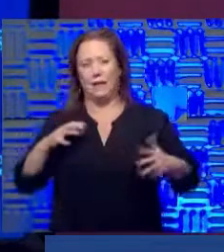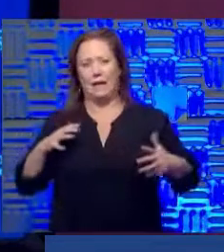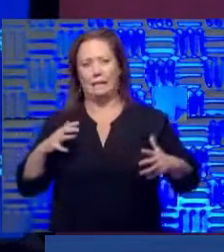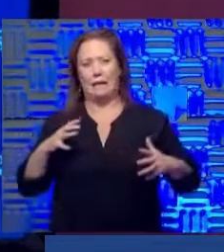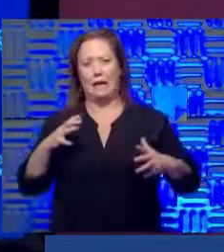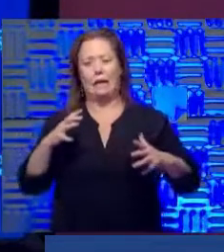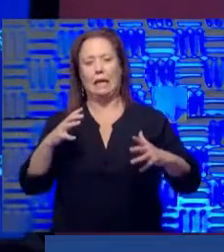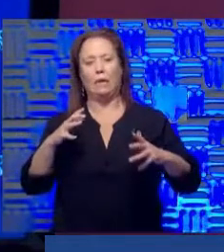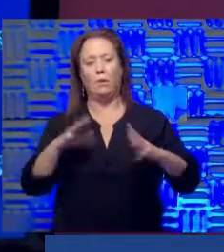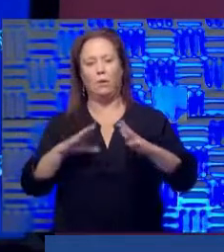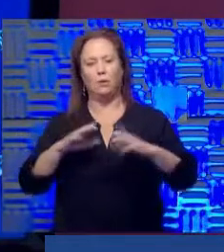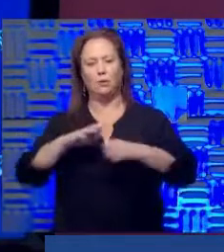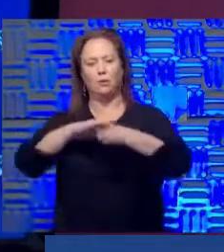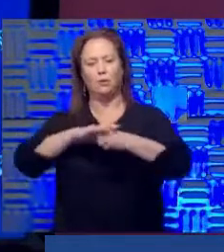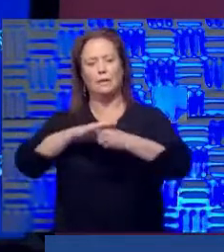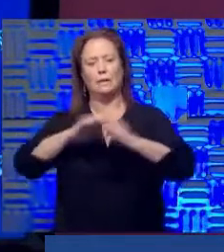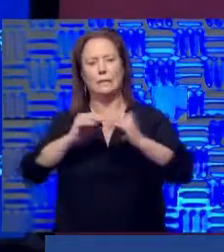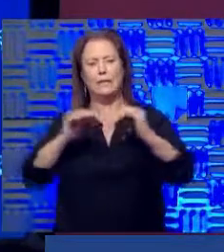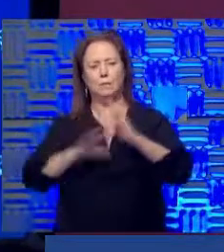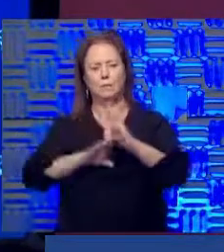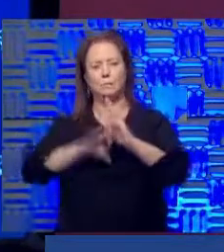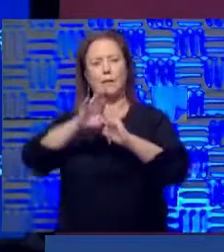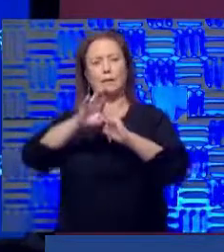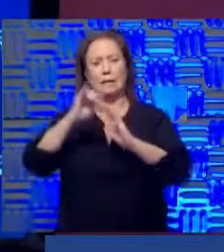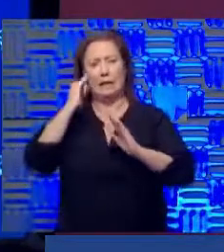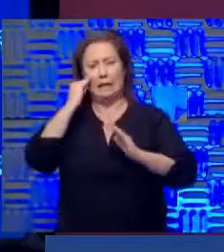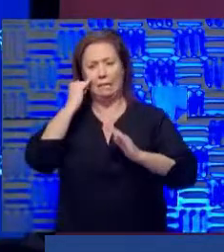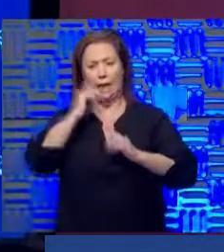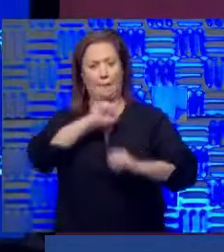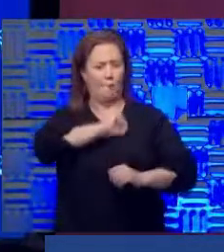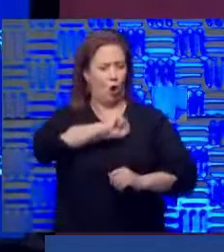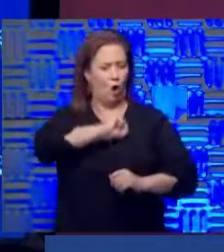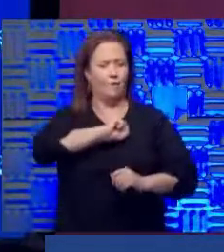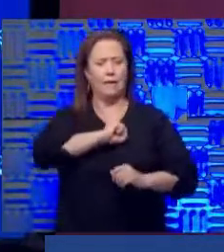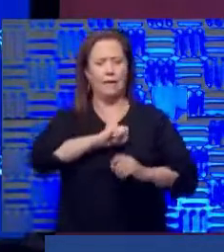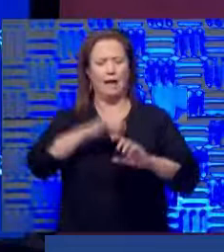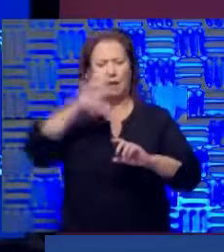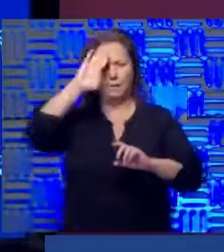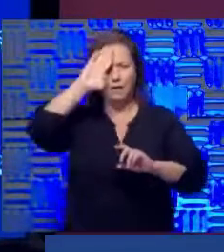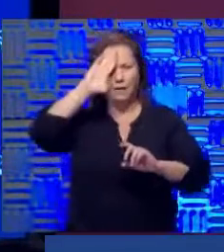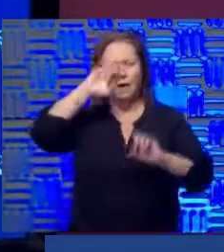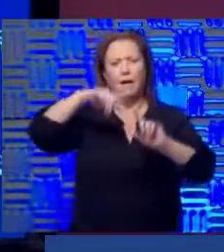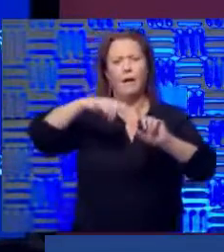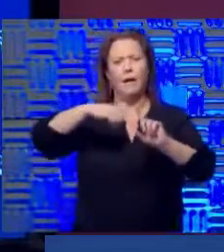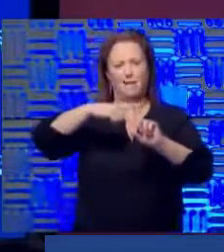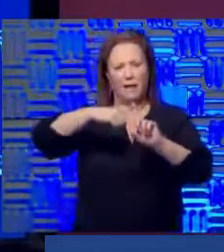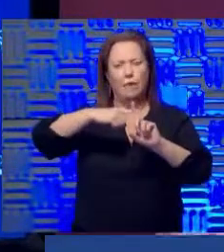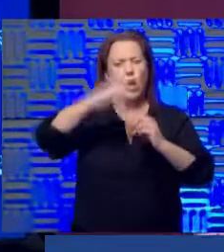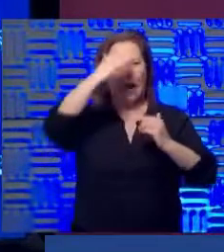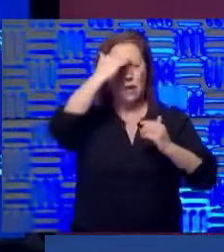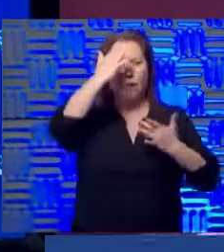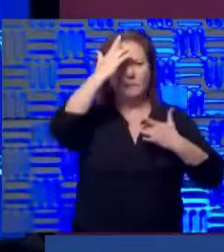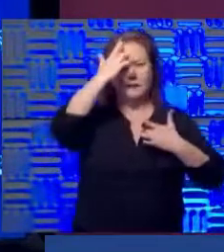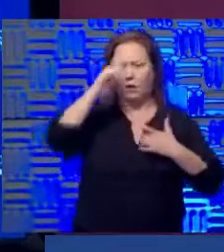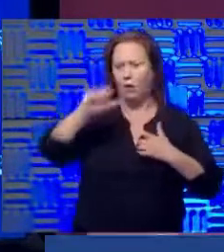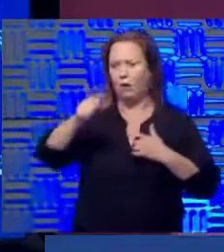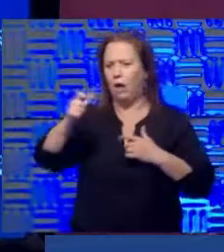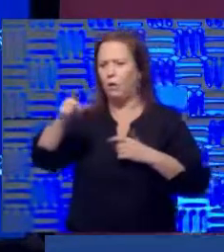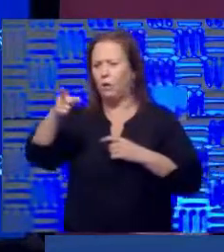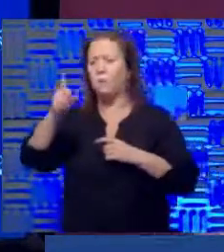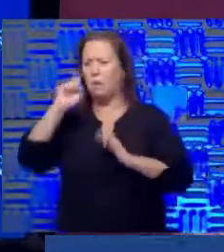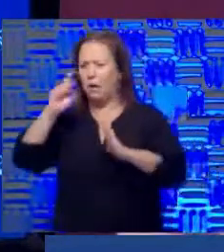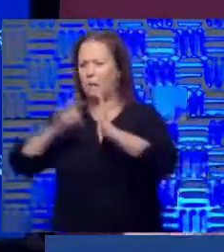to get spiked, is the idea that, you know, if I'm coughing, if I've got a fever, then I know. Or if somebody else, I can see and say,